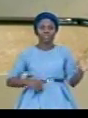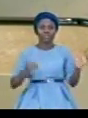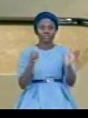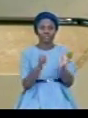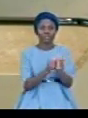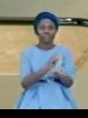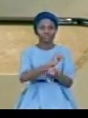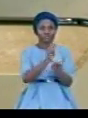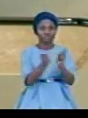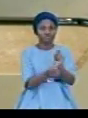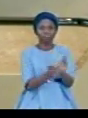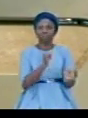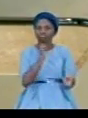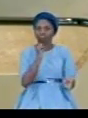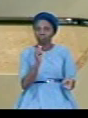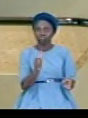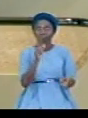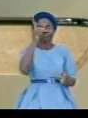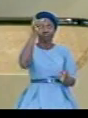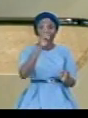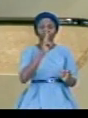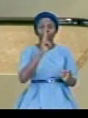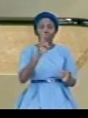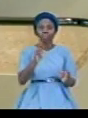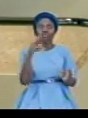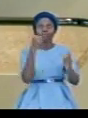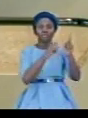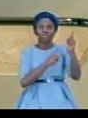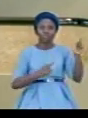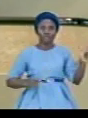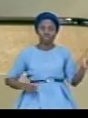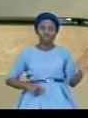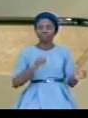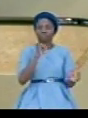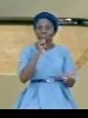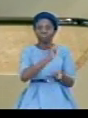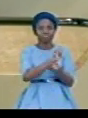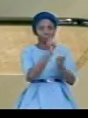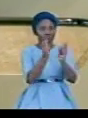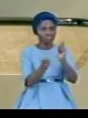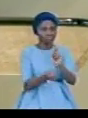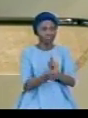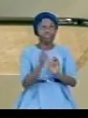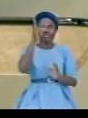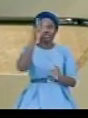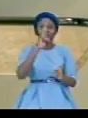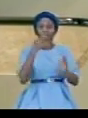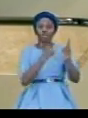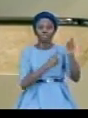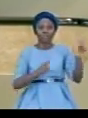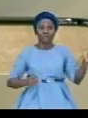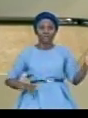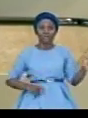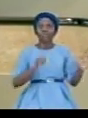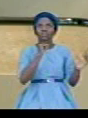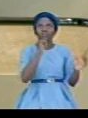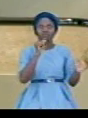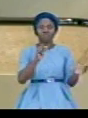that changeth not. You are the Lord that changeth not. You are the Lord that changeth